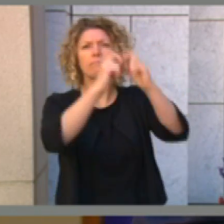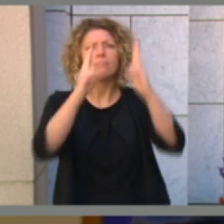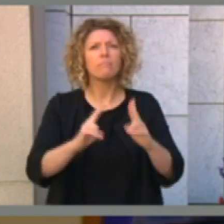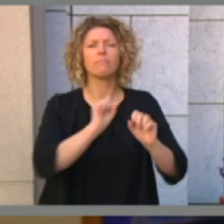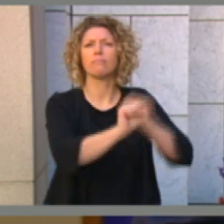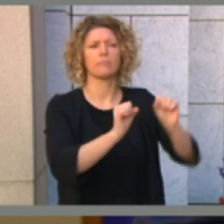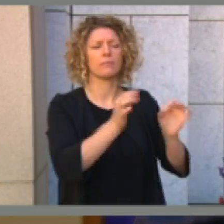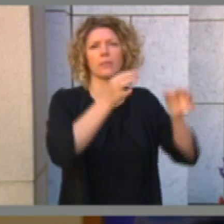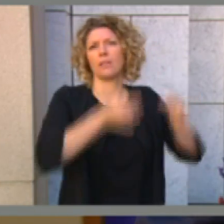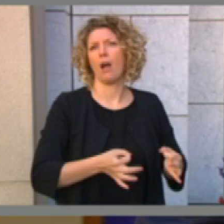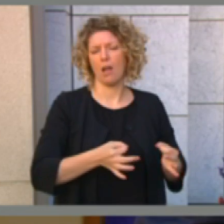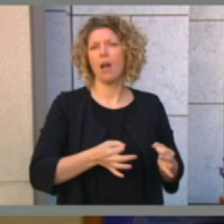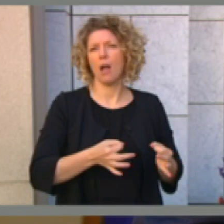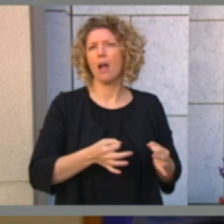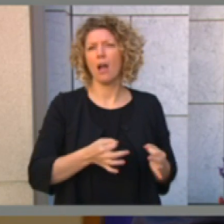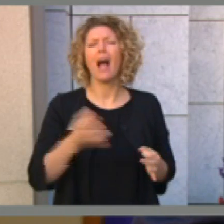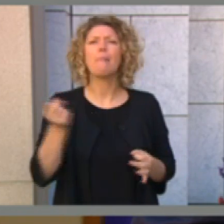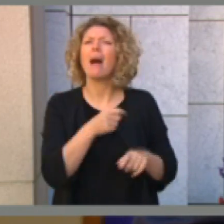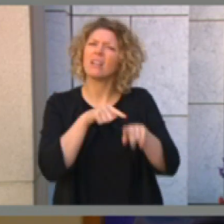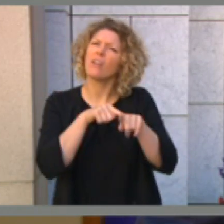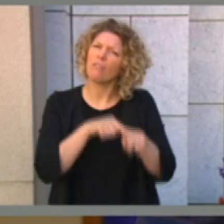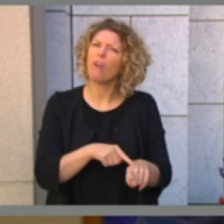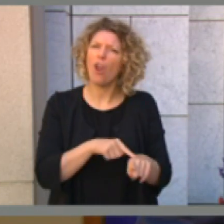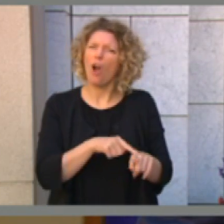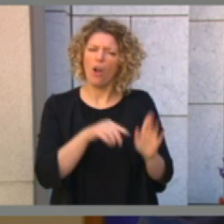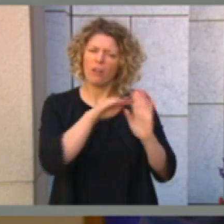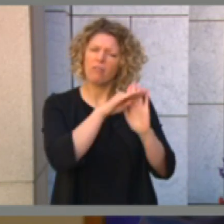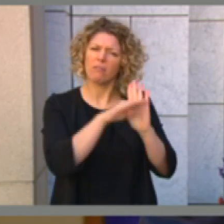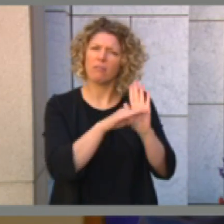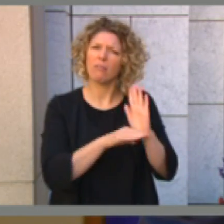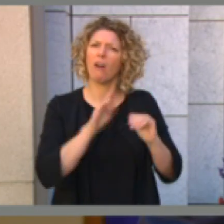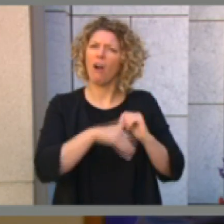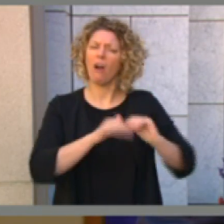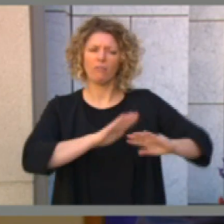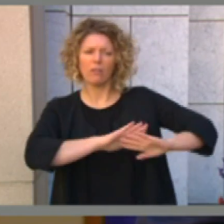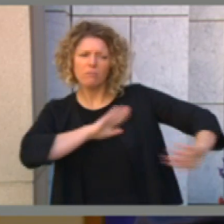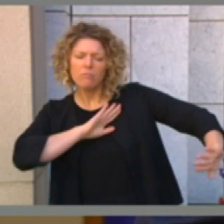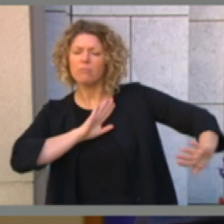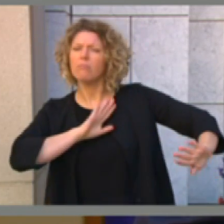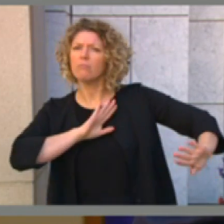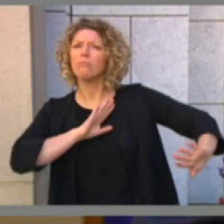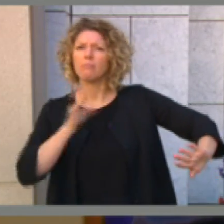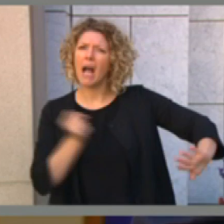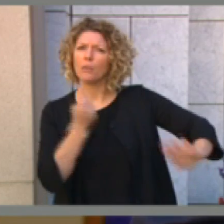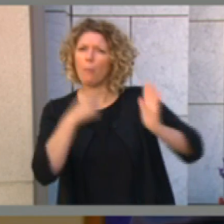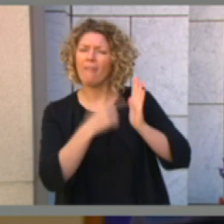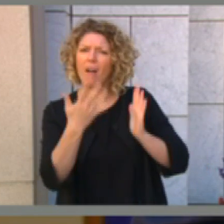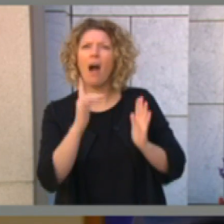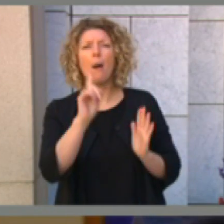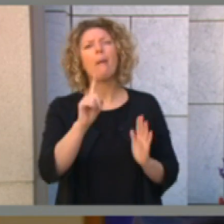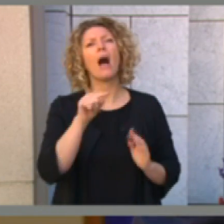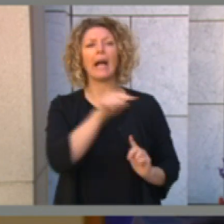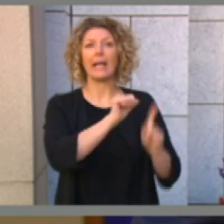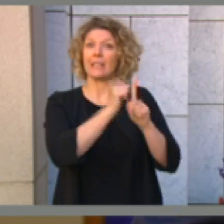obviously it needs to conform with the general principles around social distancing and the other measures that I've outlined. But in